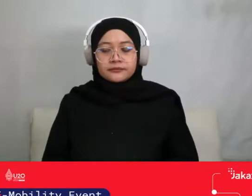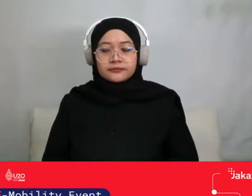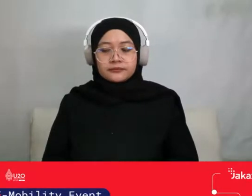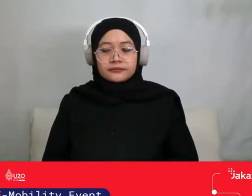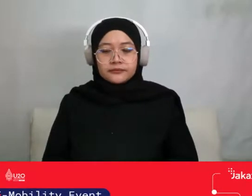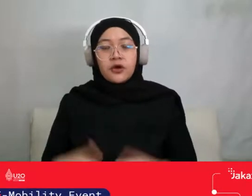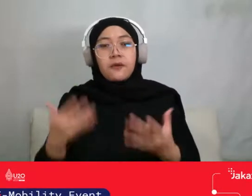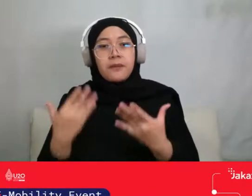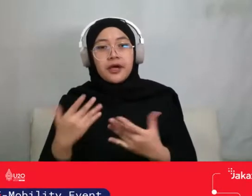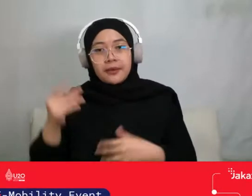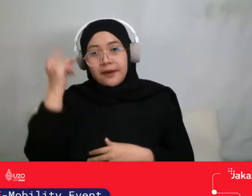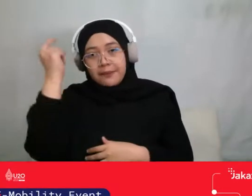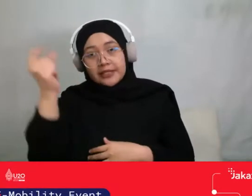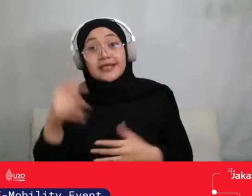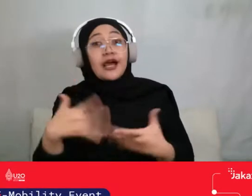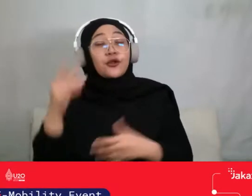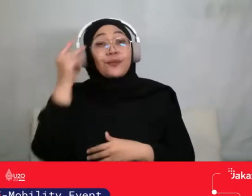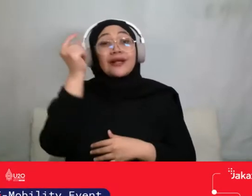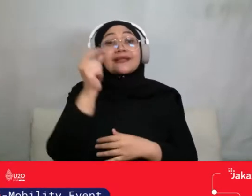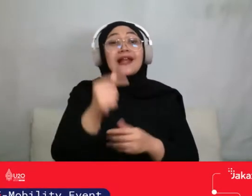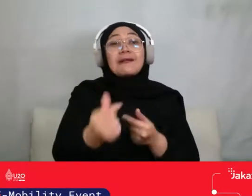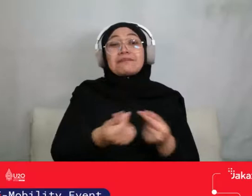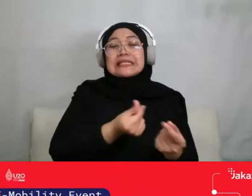planning of